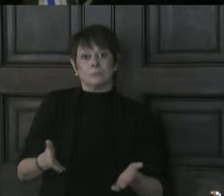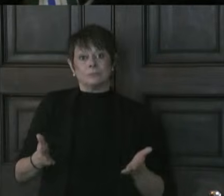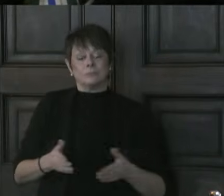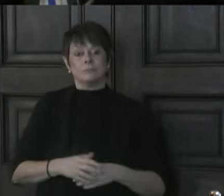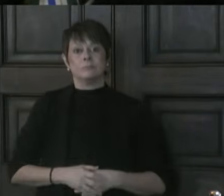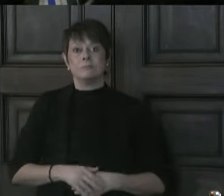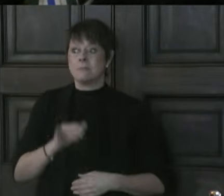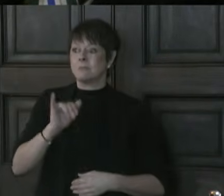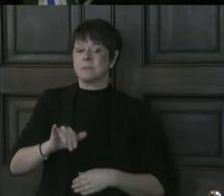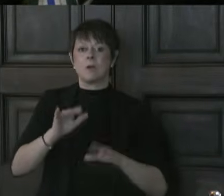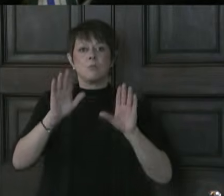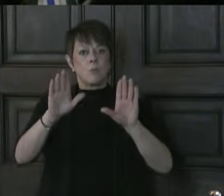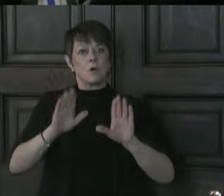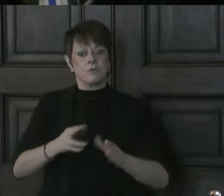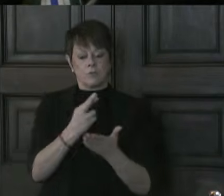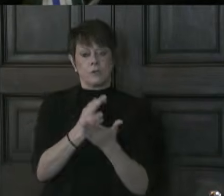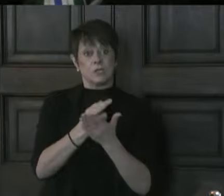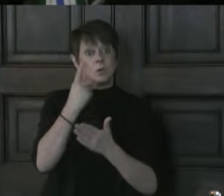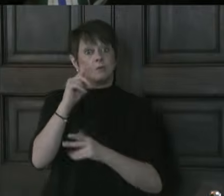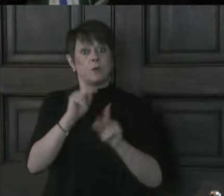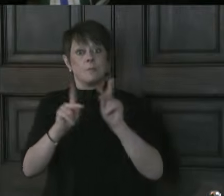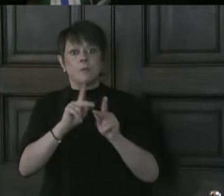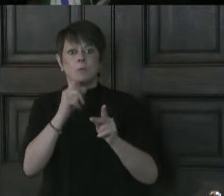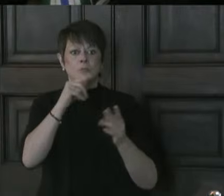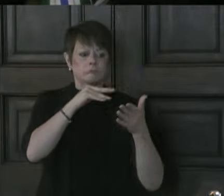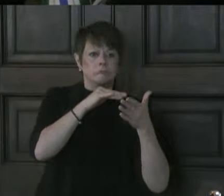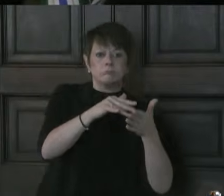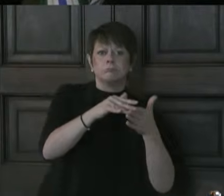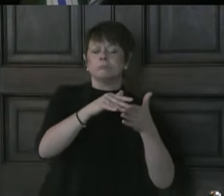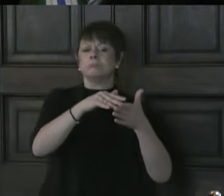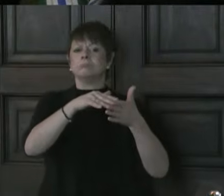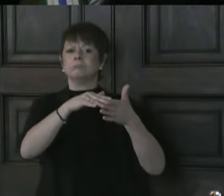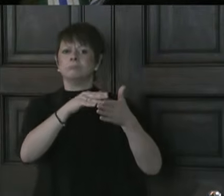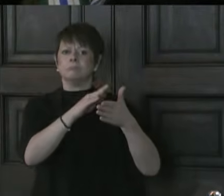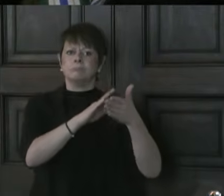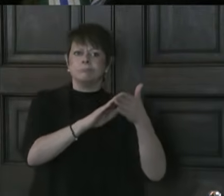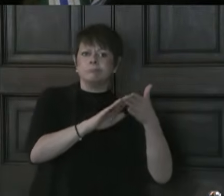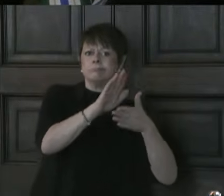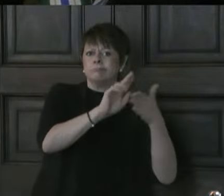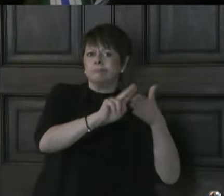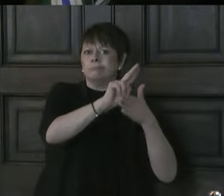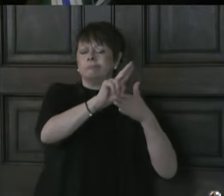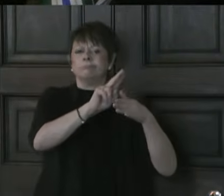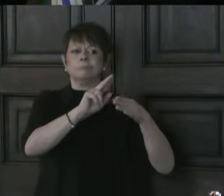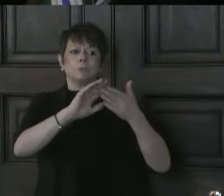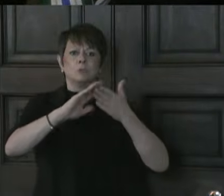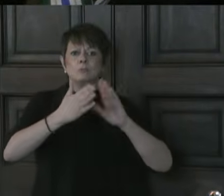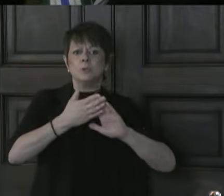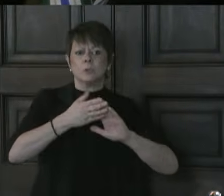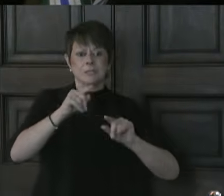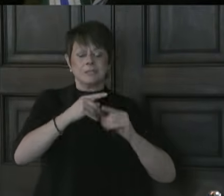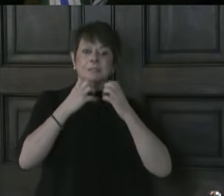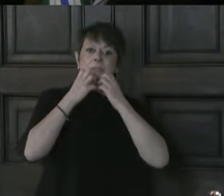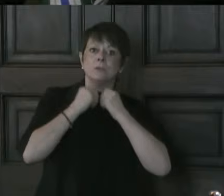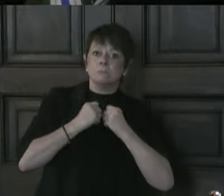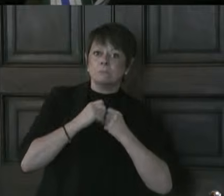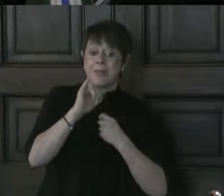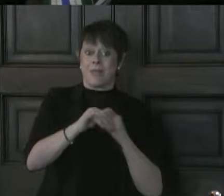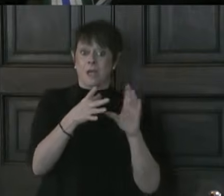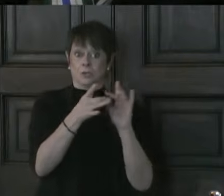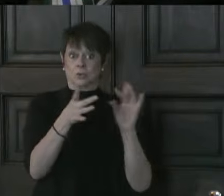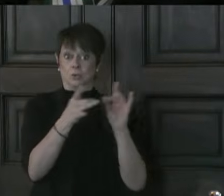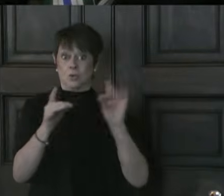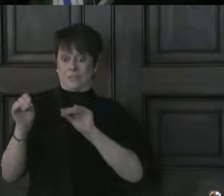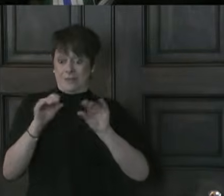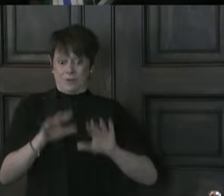recognized resource for scholars, genealogists, and communities, ensuring that the stories of these immigrants